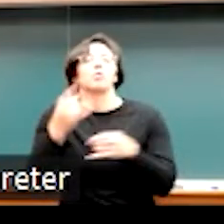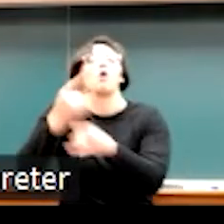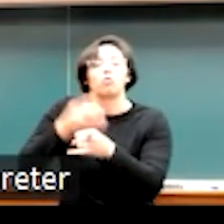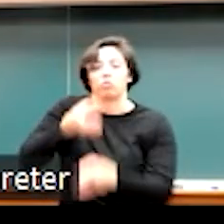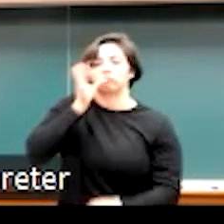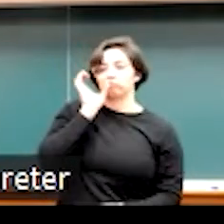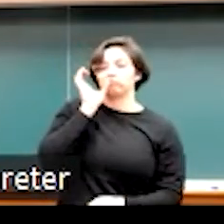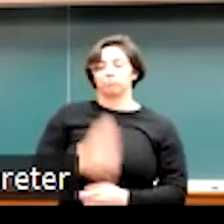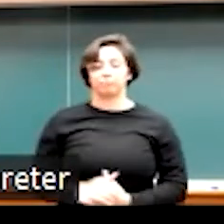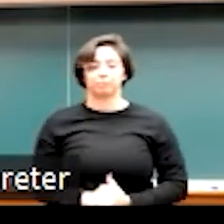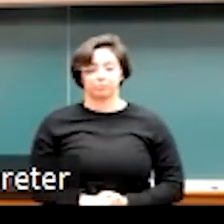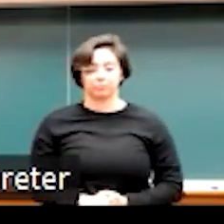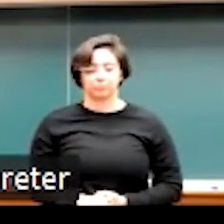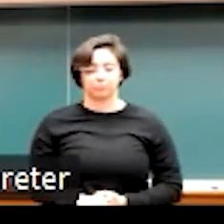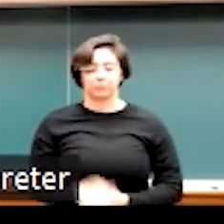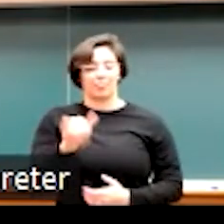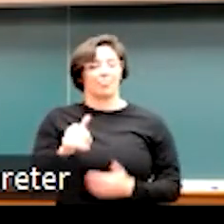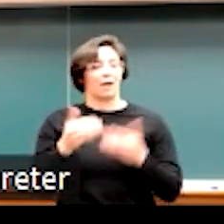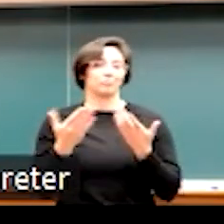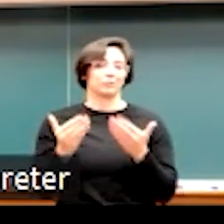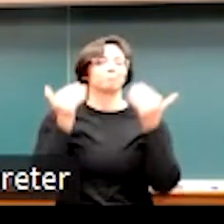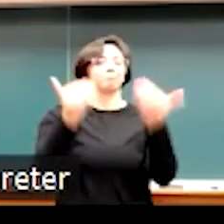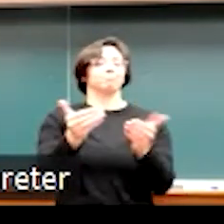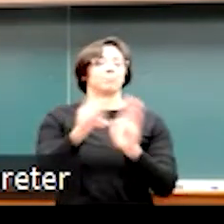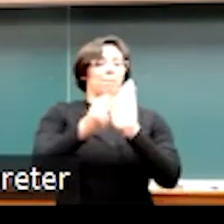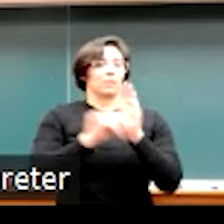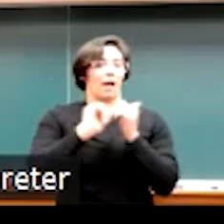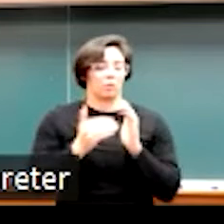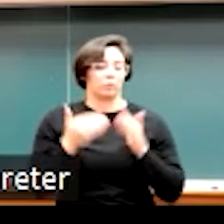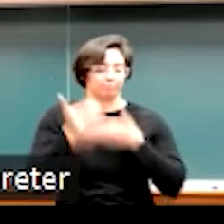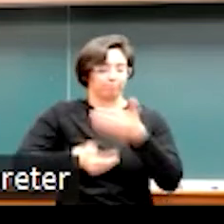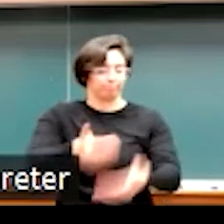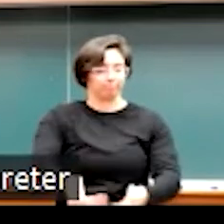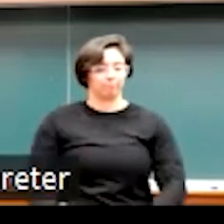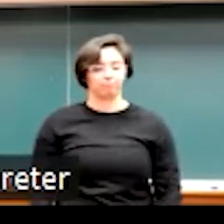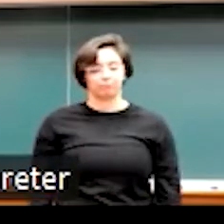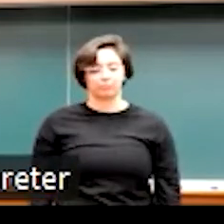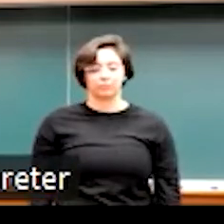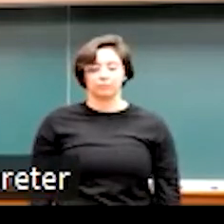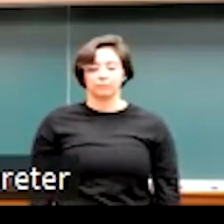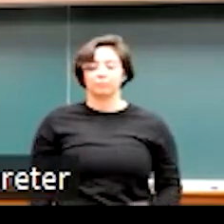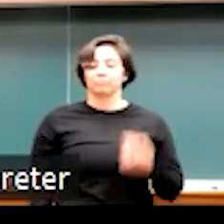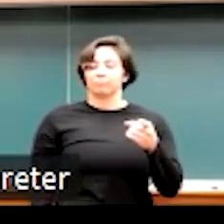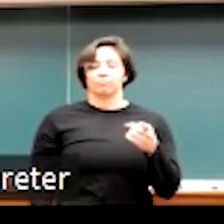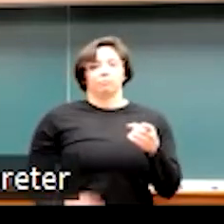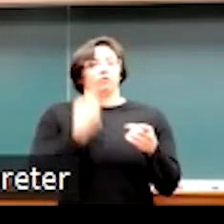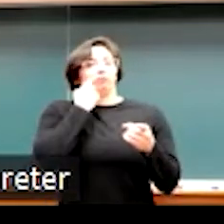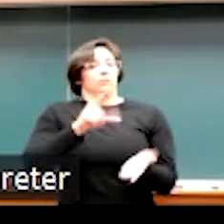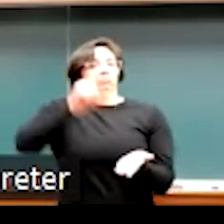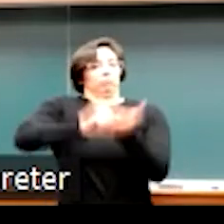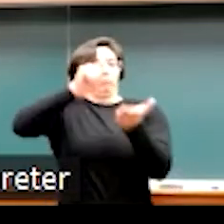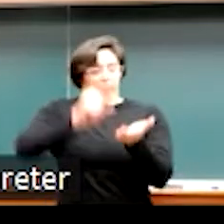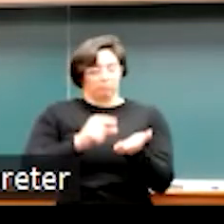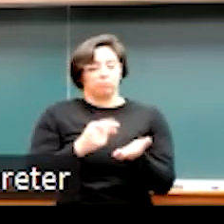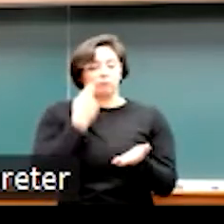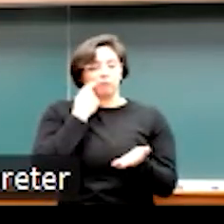alcohol. So that's the procedure pretty much laid out. This is hot off the presses. This was literally just